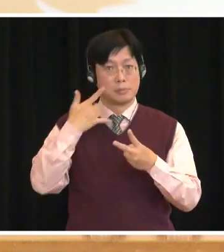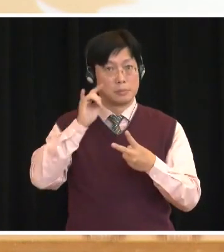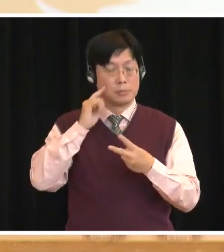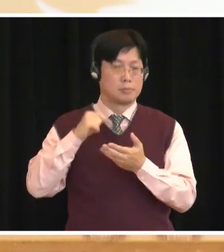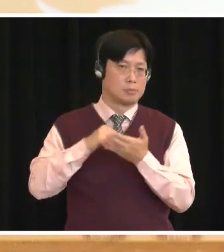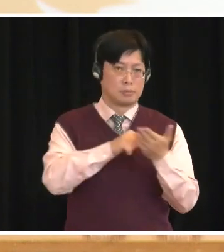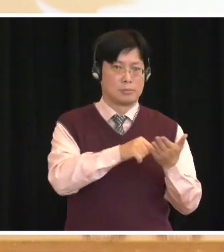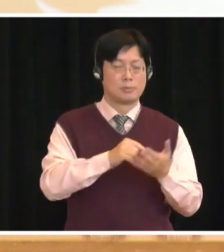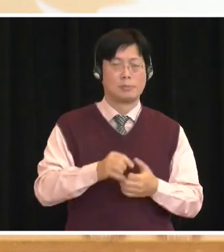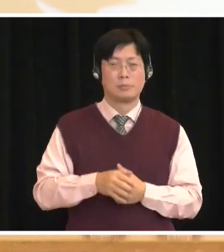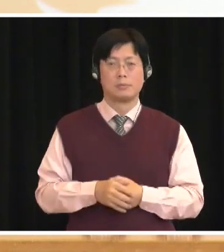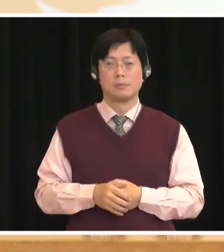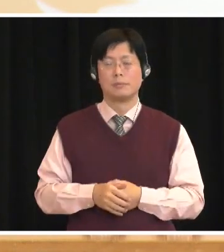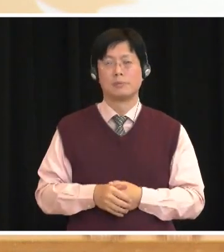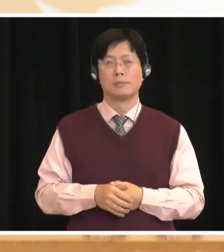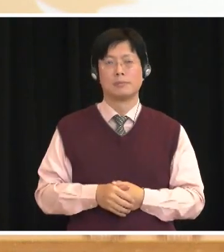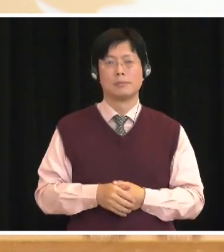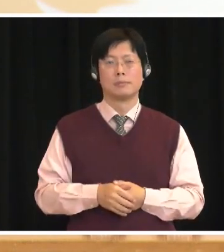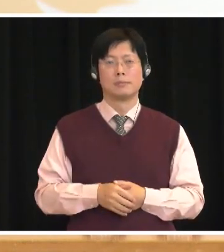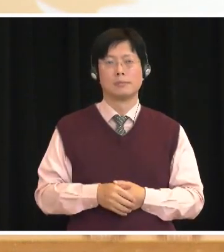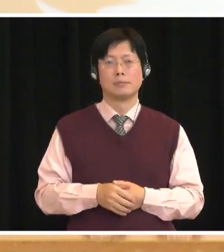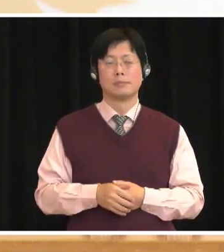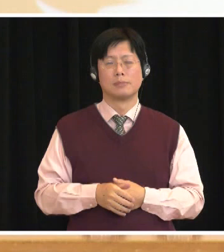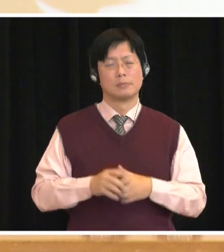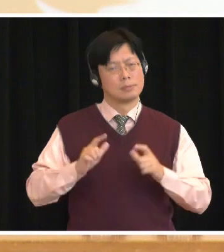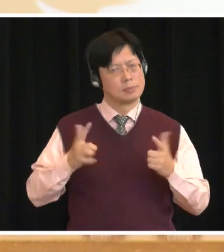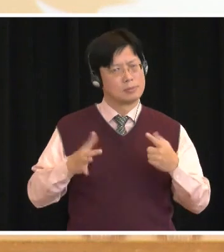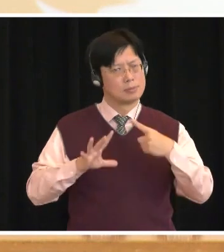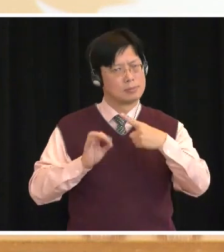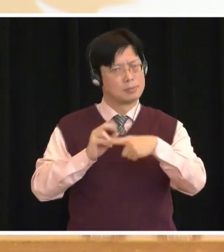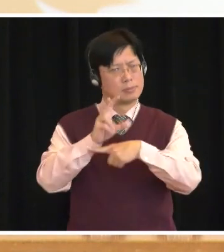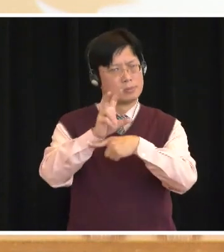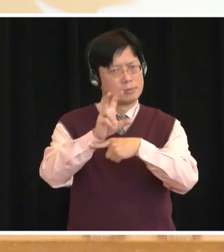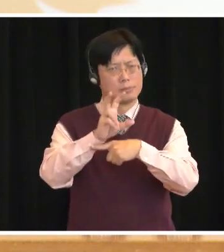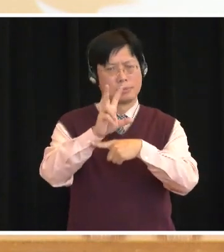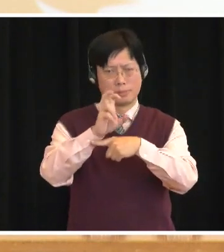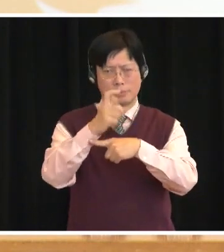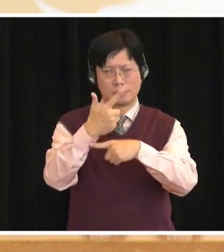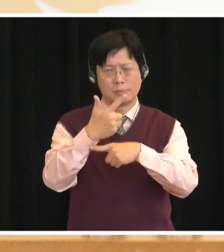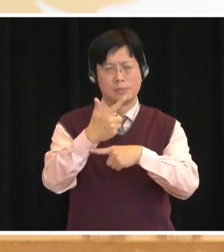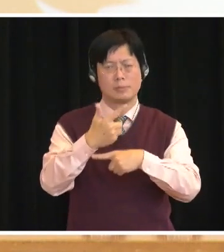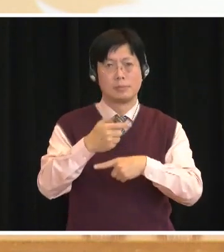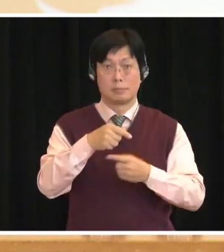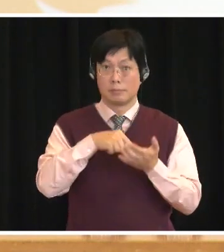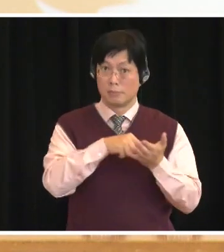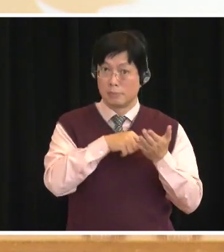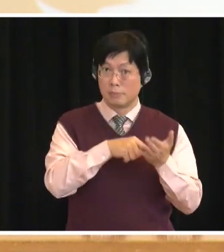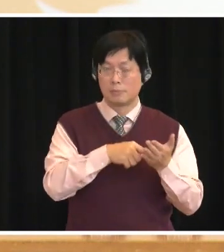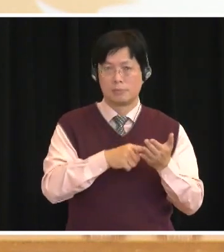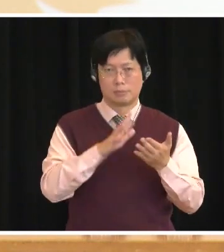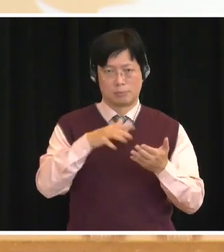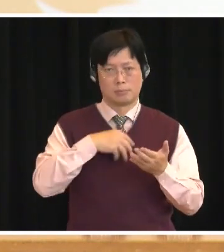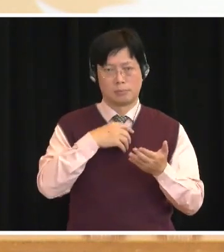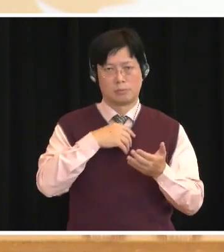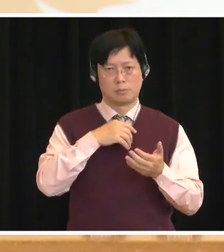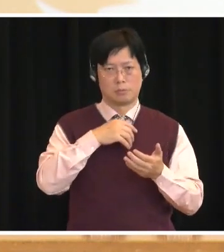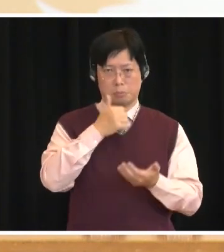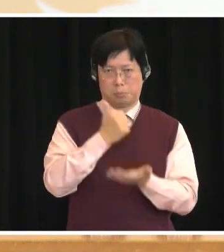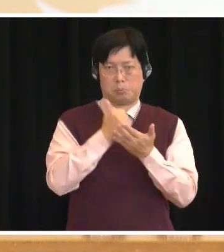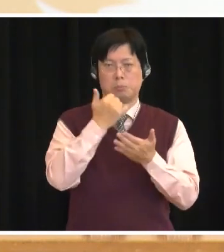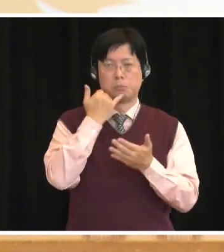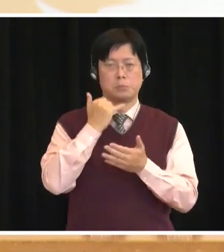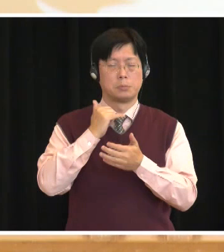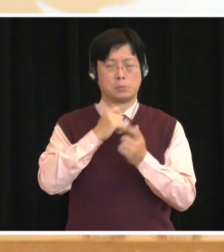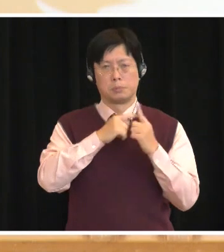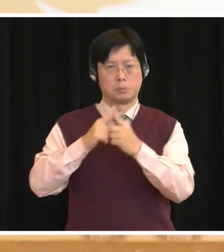76% of those applications were granted. I didn't find information about legal aid for 12